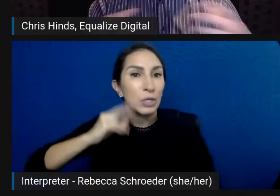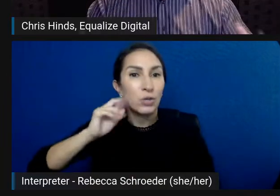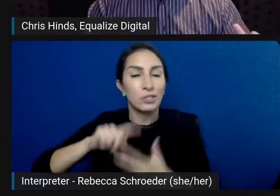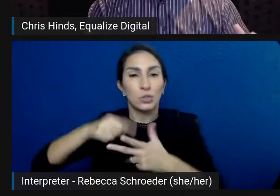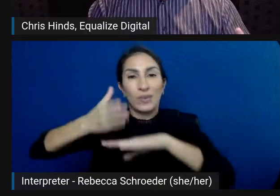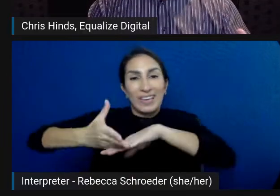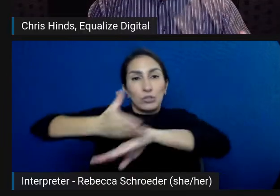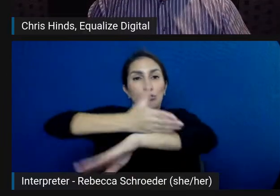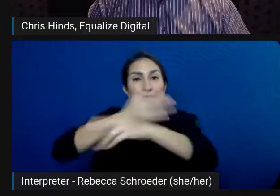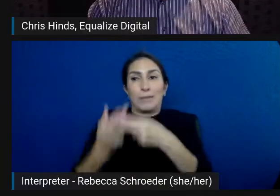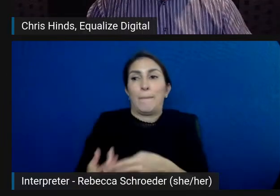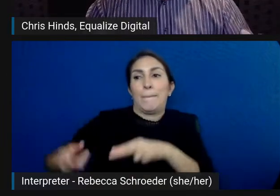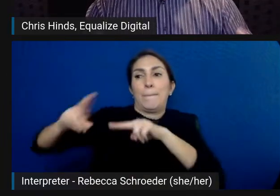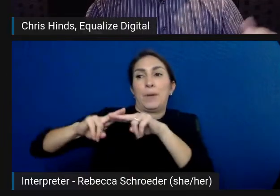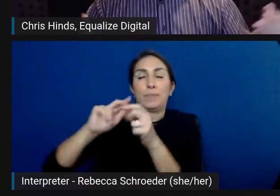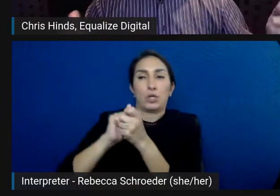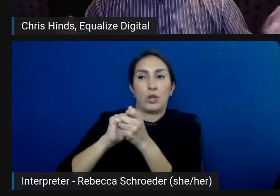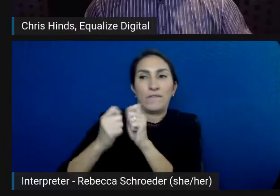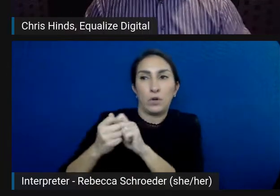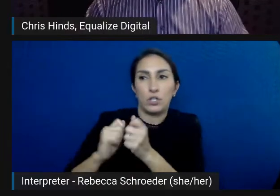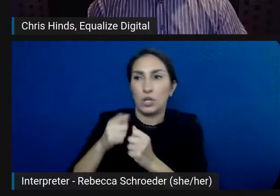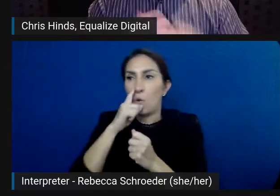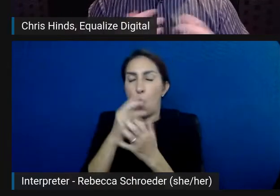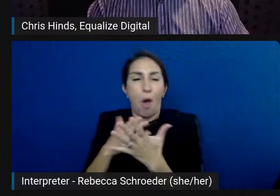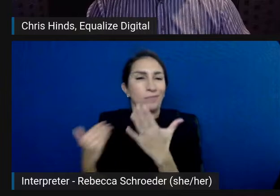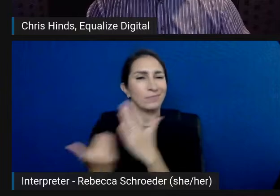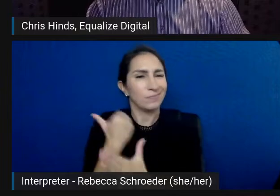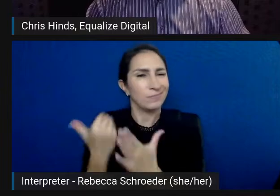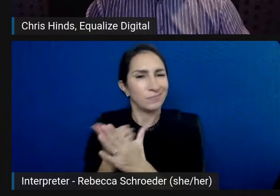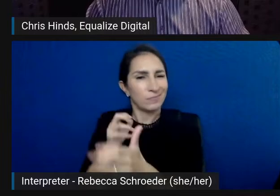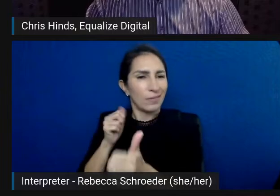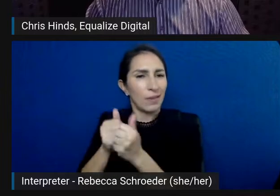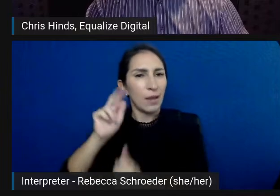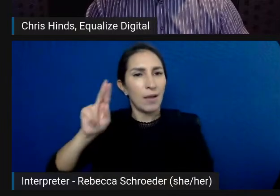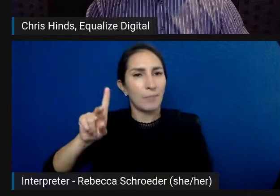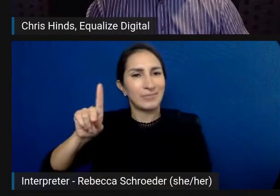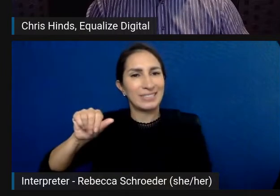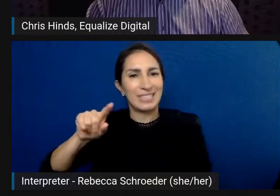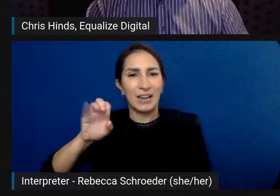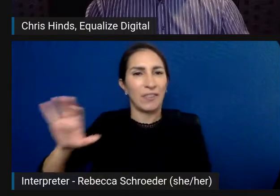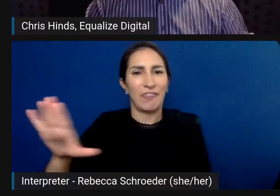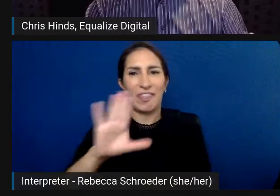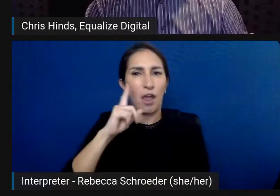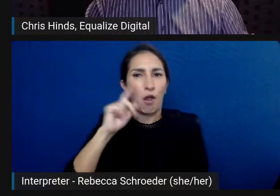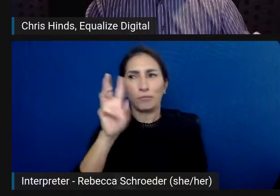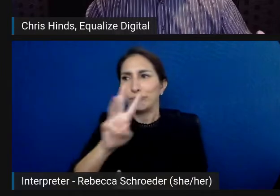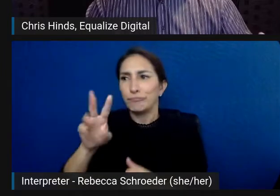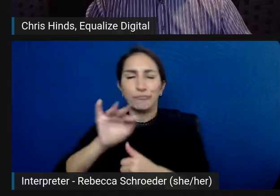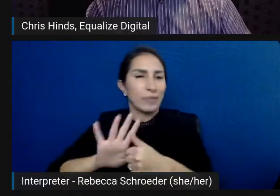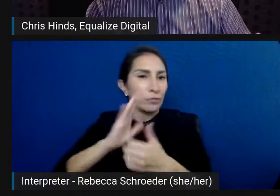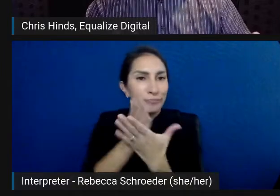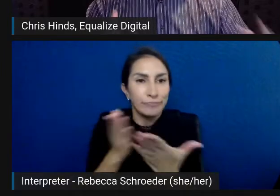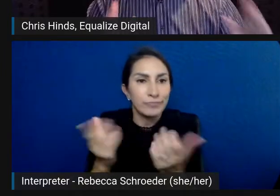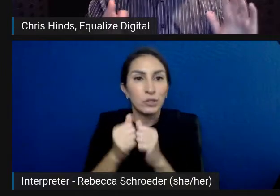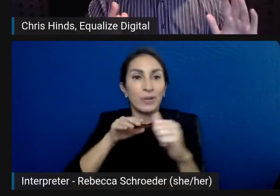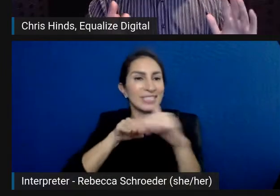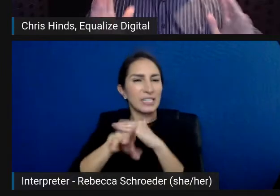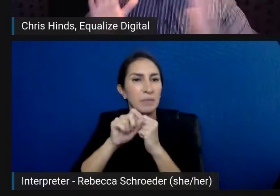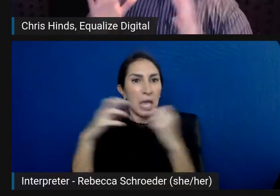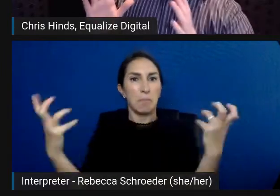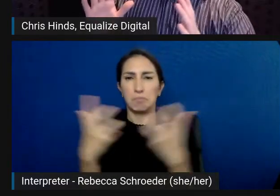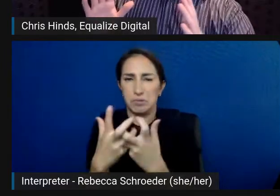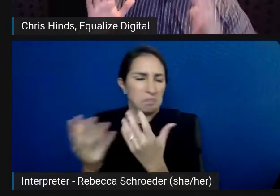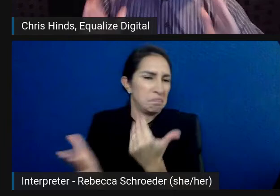just modernizing their web presence, accessibility can be tied to all of that in some fashion. And getting them to kind of